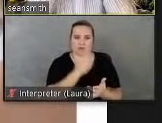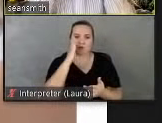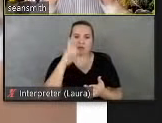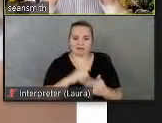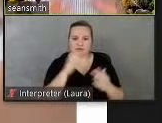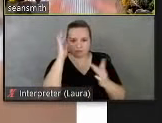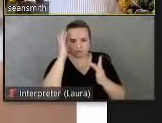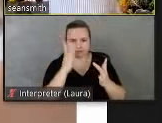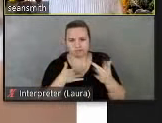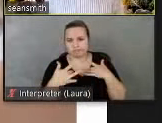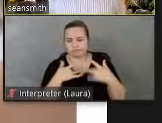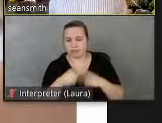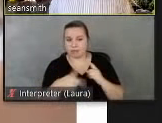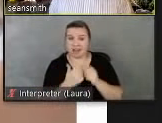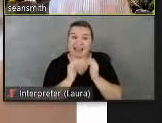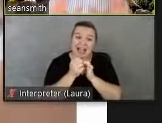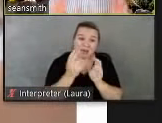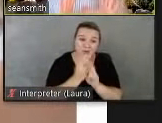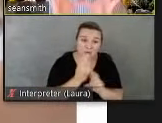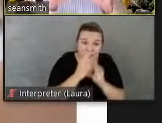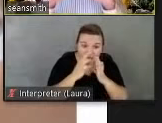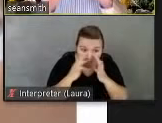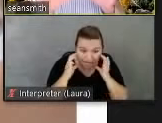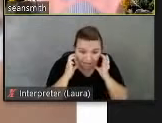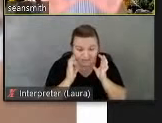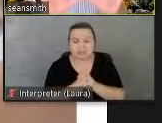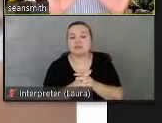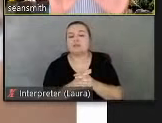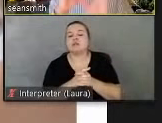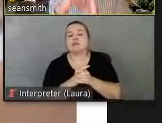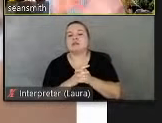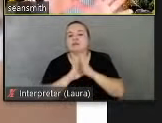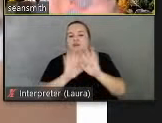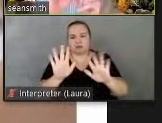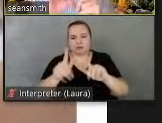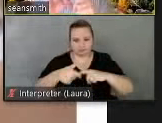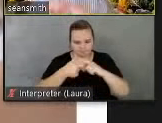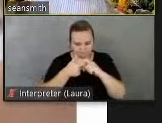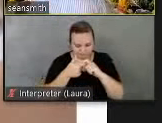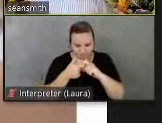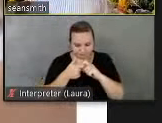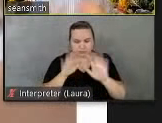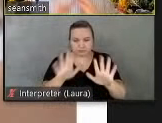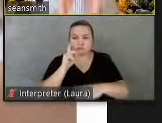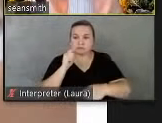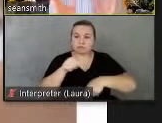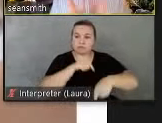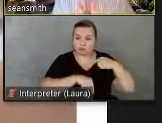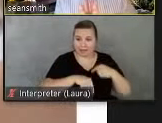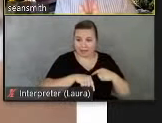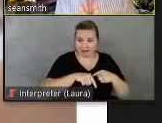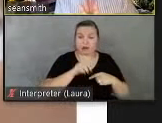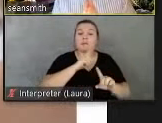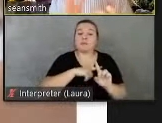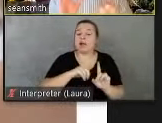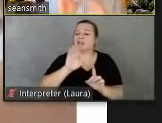to wear the mask, et cetera, et cetera. Okay? So let's stop there for just a second. I'll come back to that. But those are all skills that are